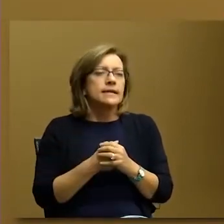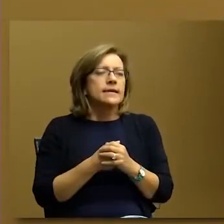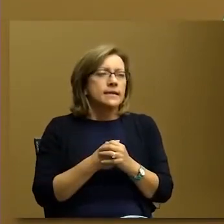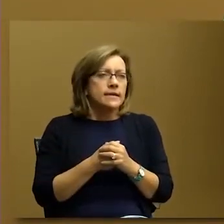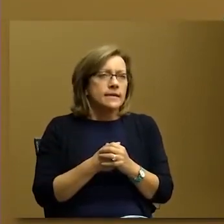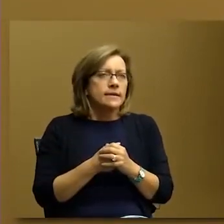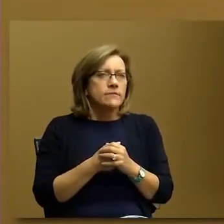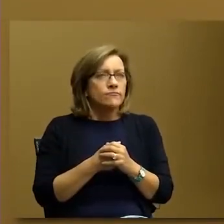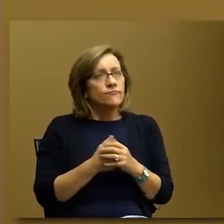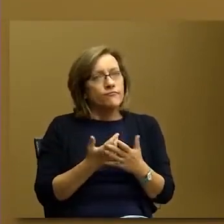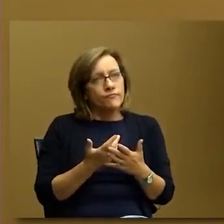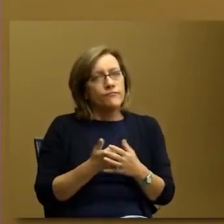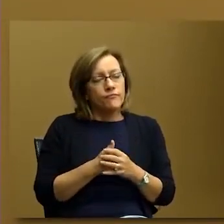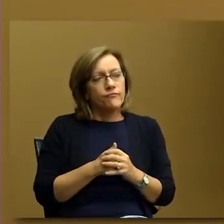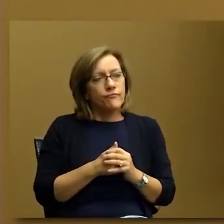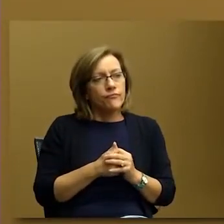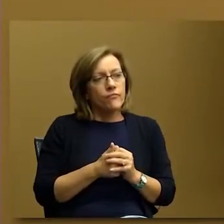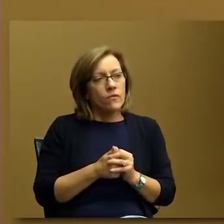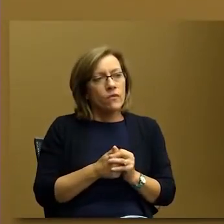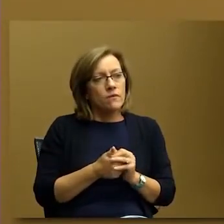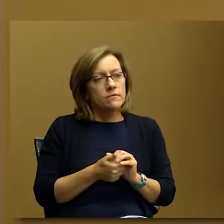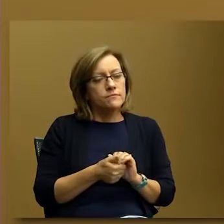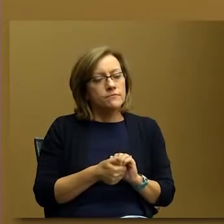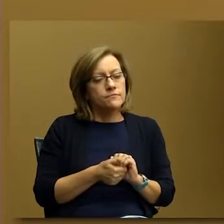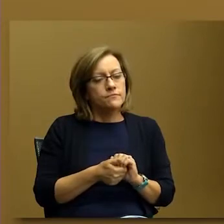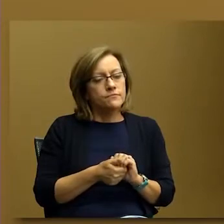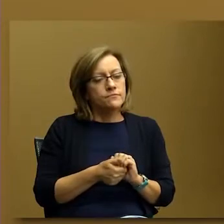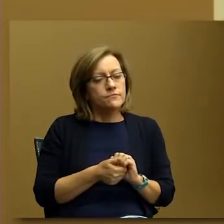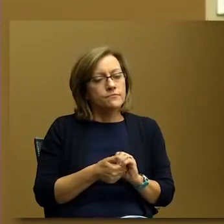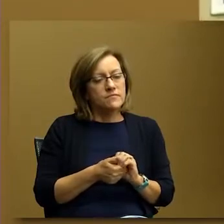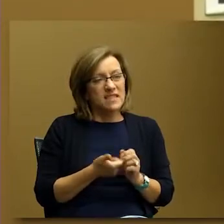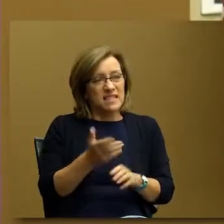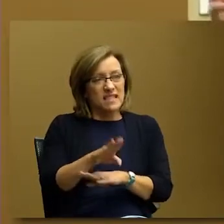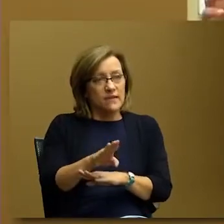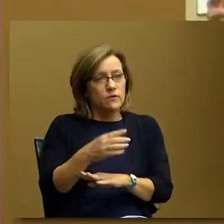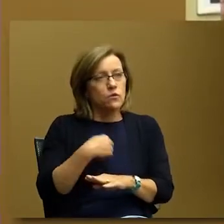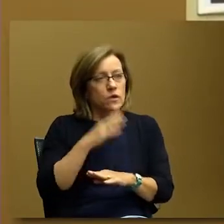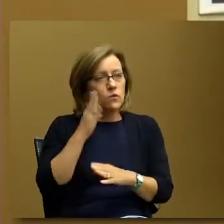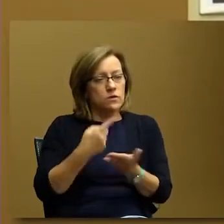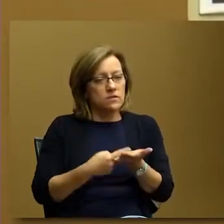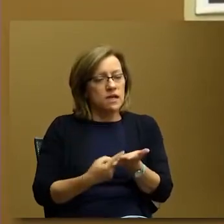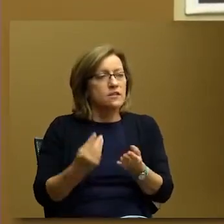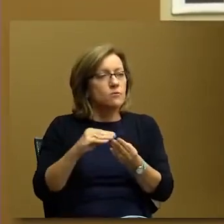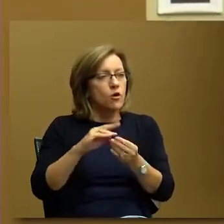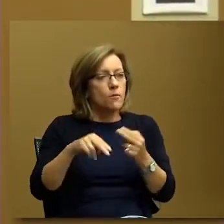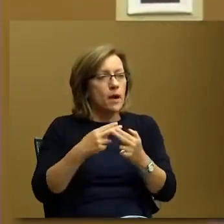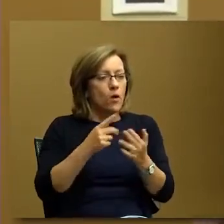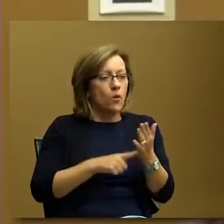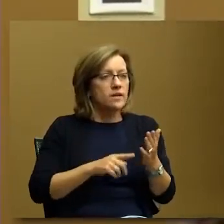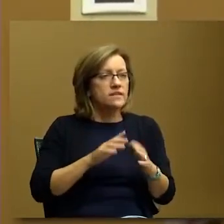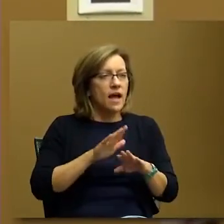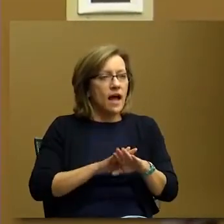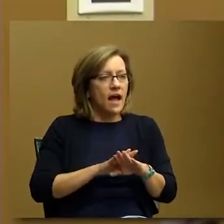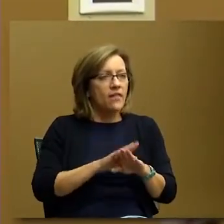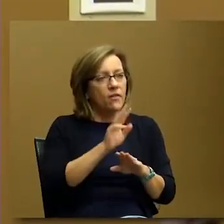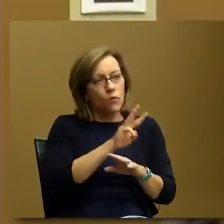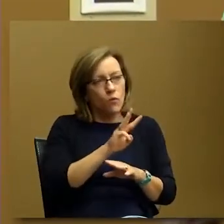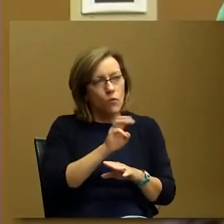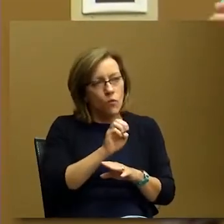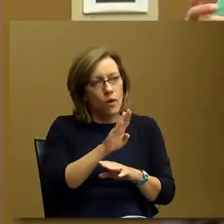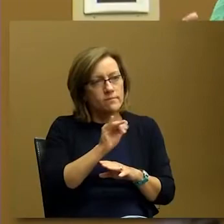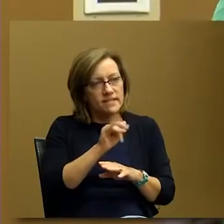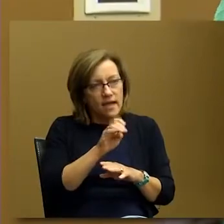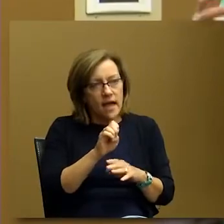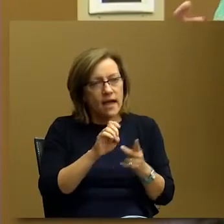it's geared, there's some, and when we get into more this afternoon about what's on their website, what all they